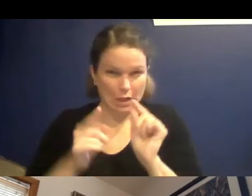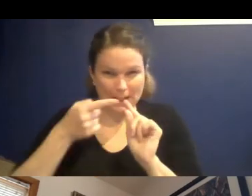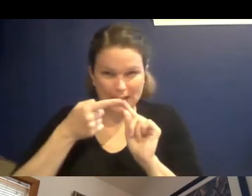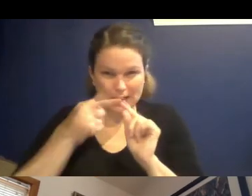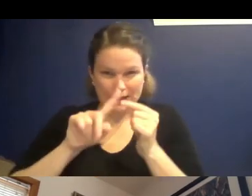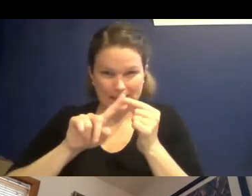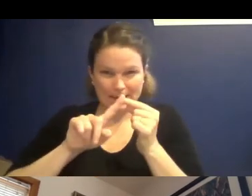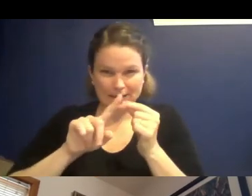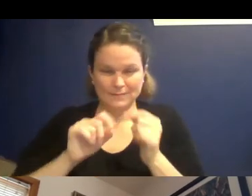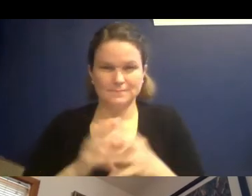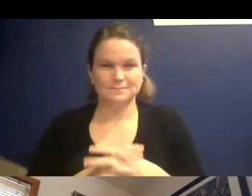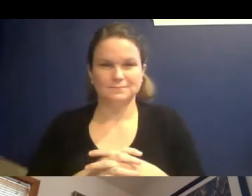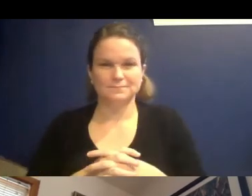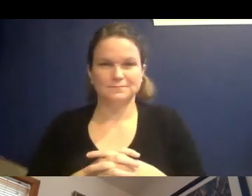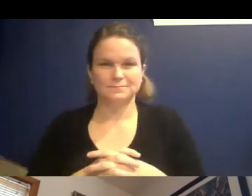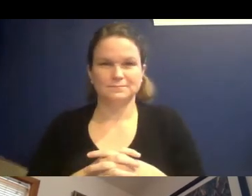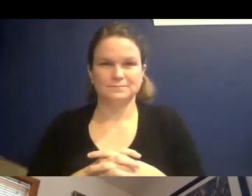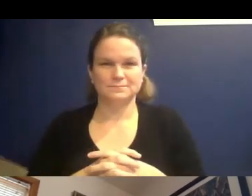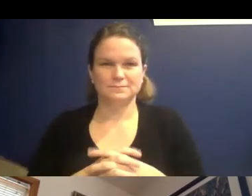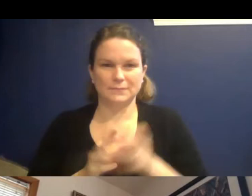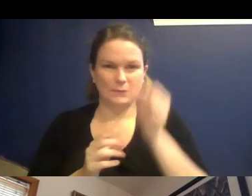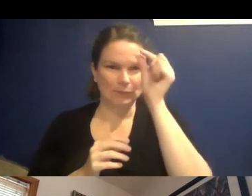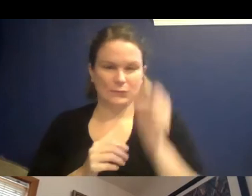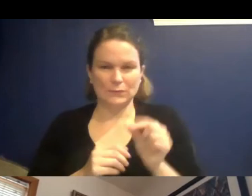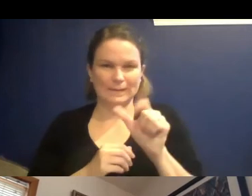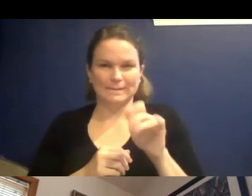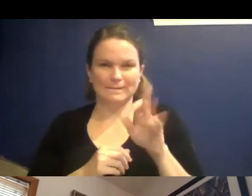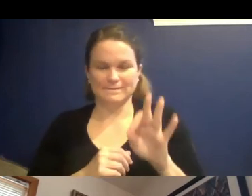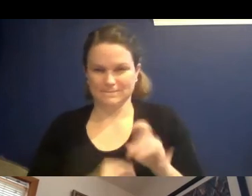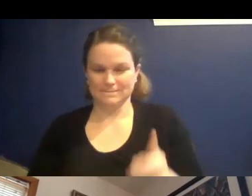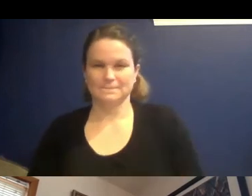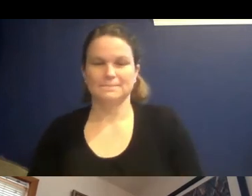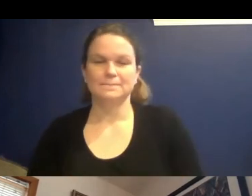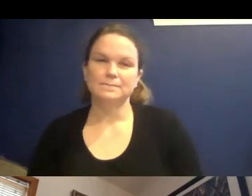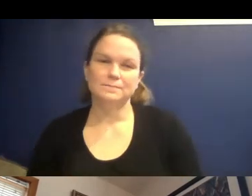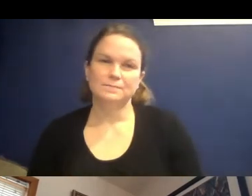it. And it's on narrowleaf milkweed.